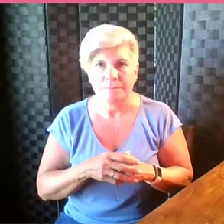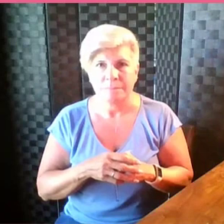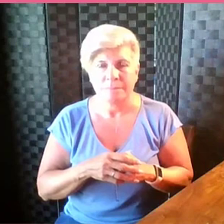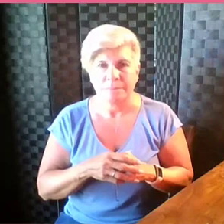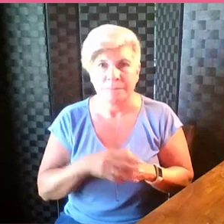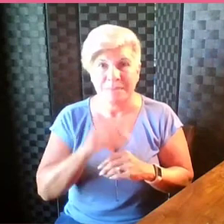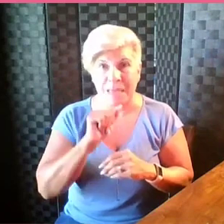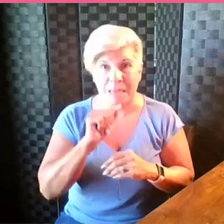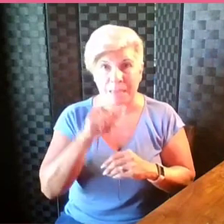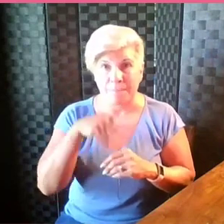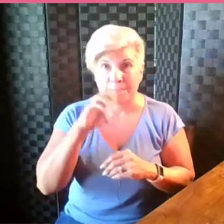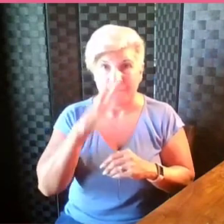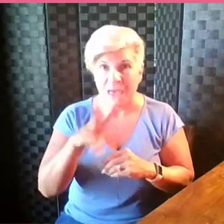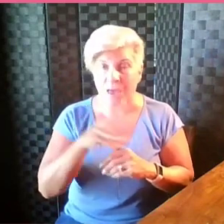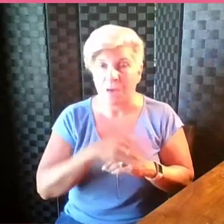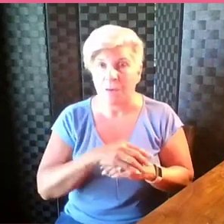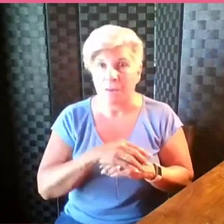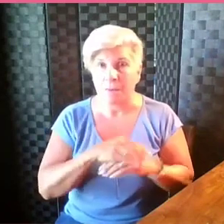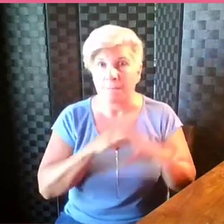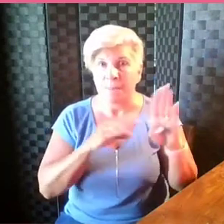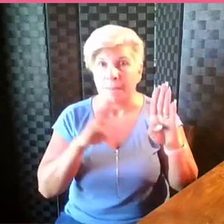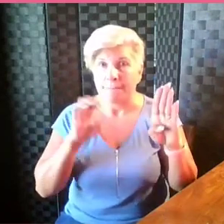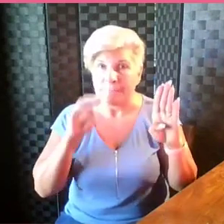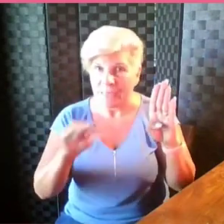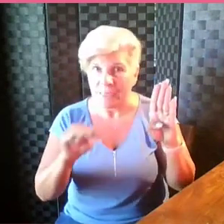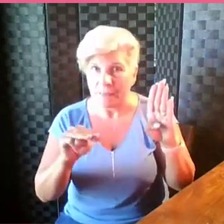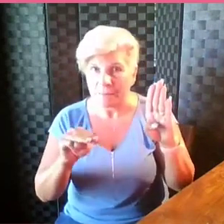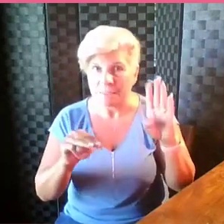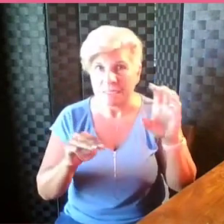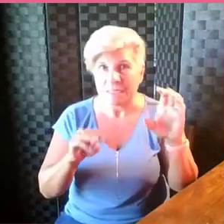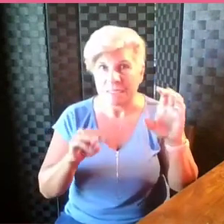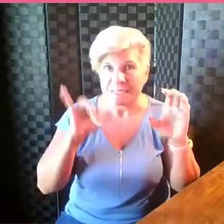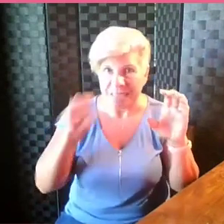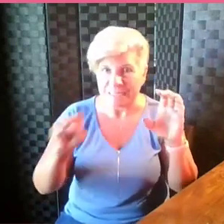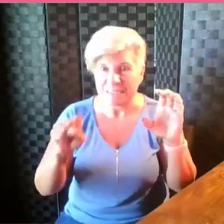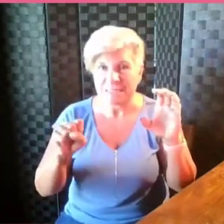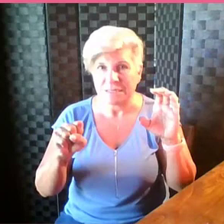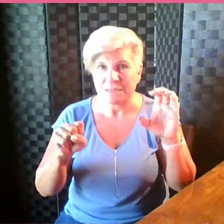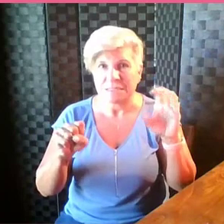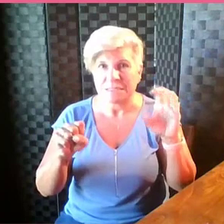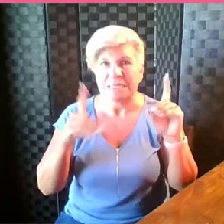B, bam. C, yes. Or D, hiss.